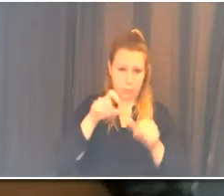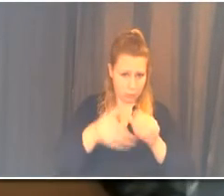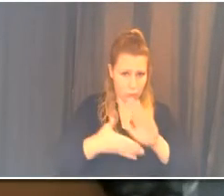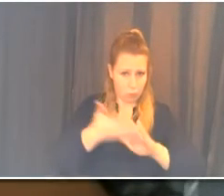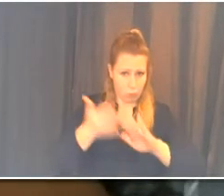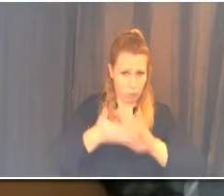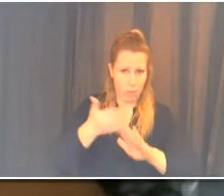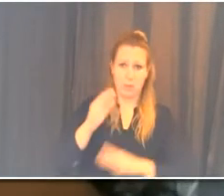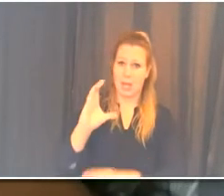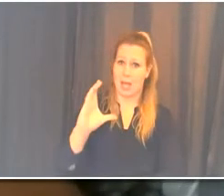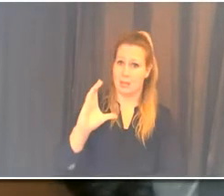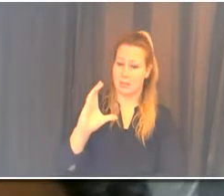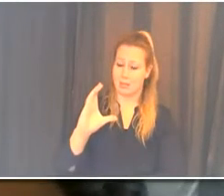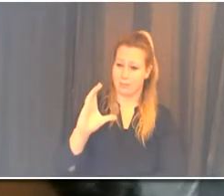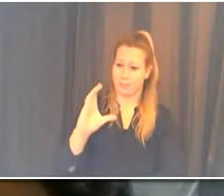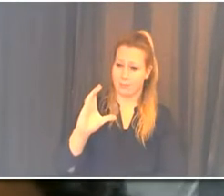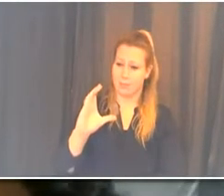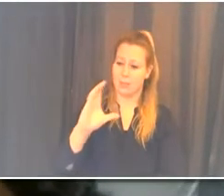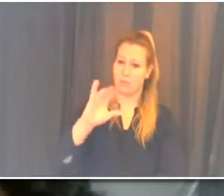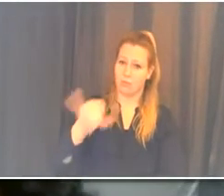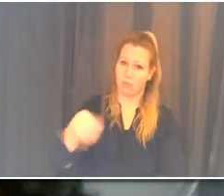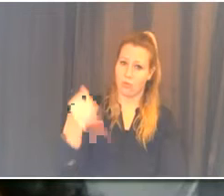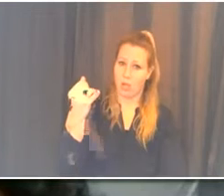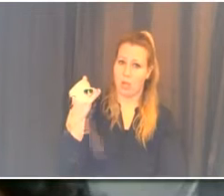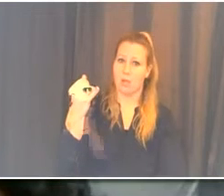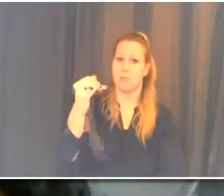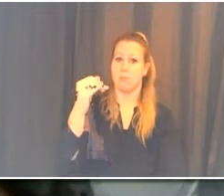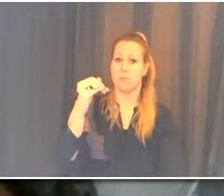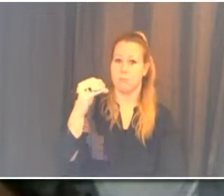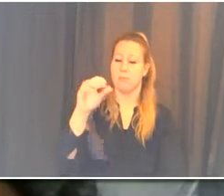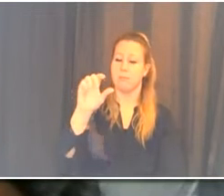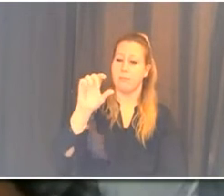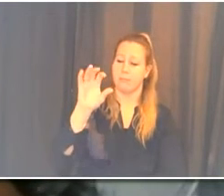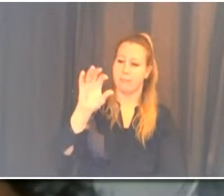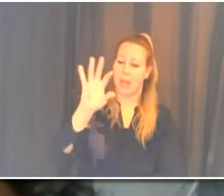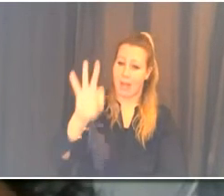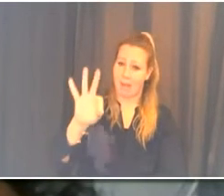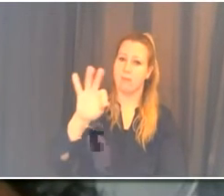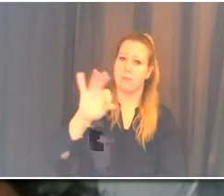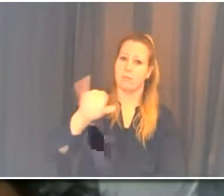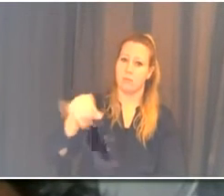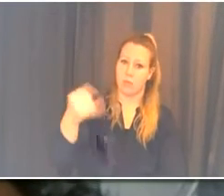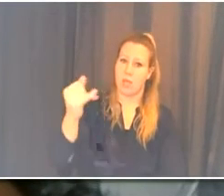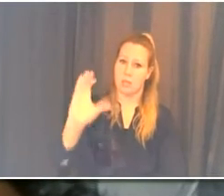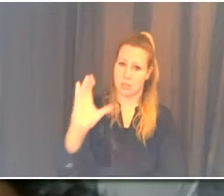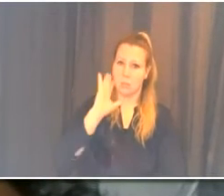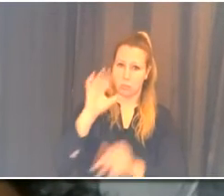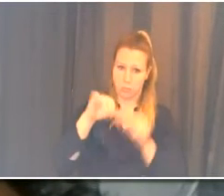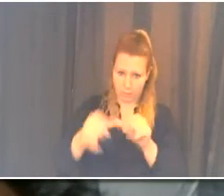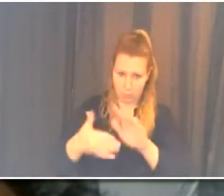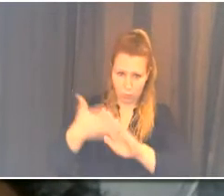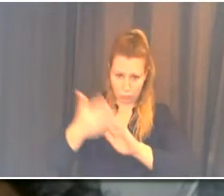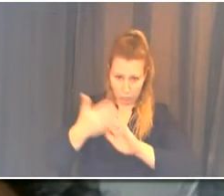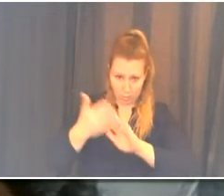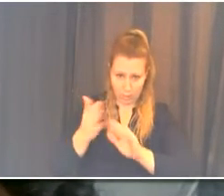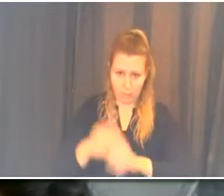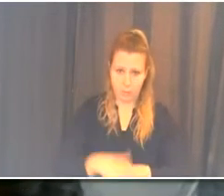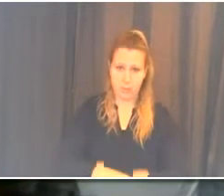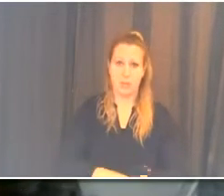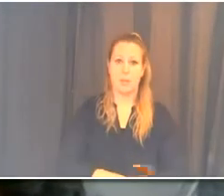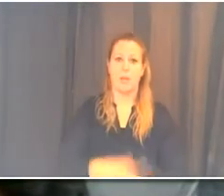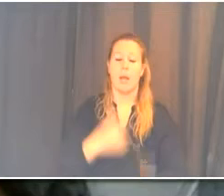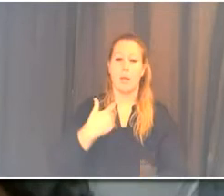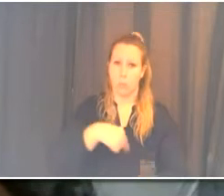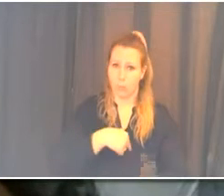to councilman Lan's question um we are reaching out to all of our current clients